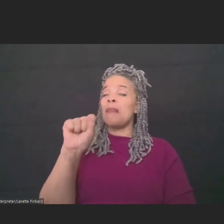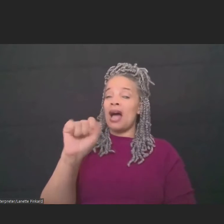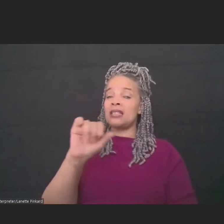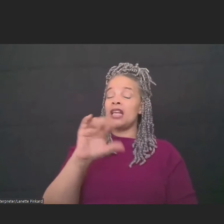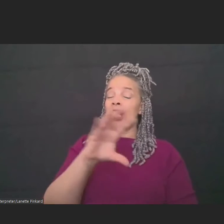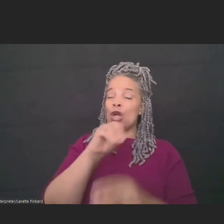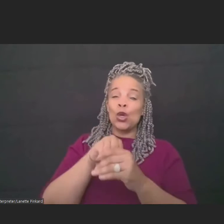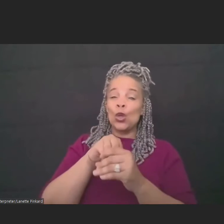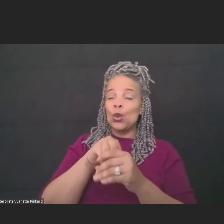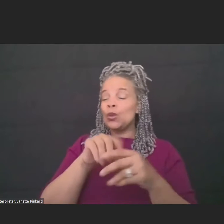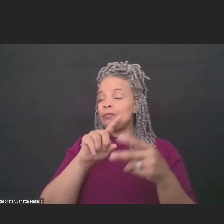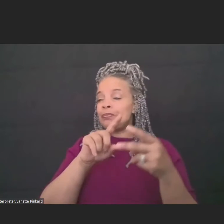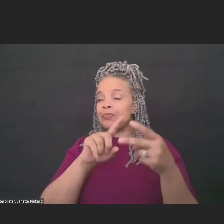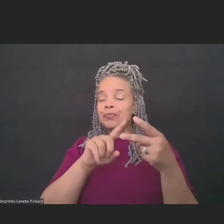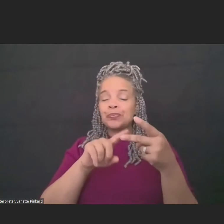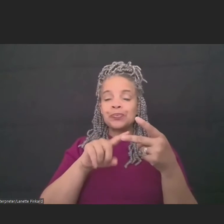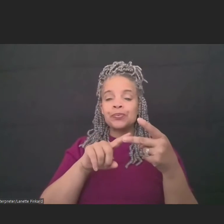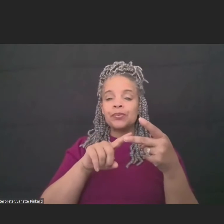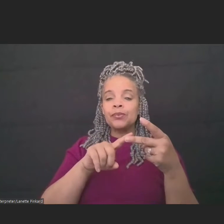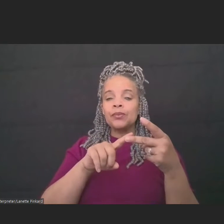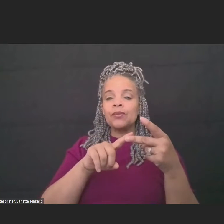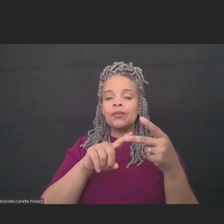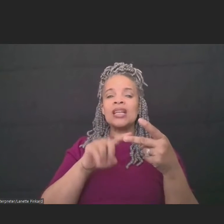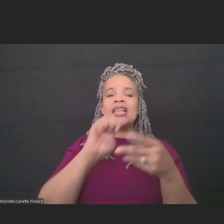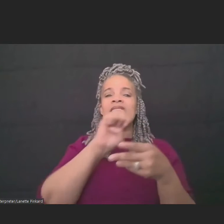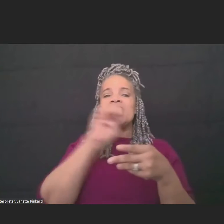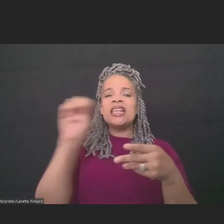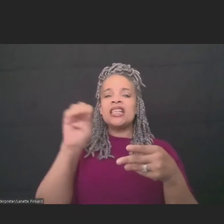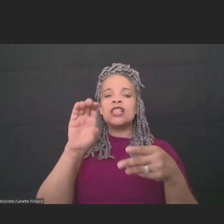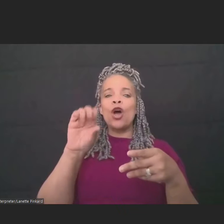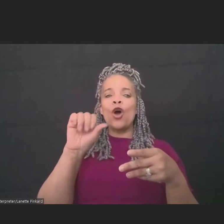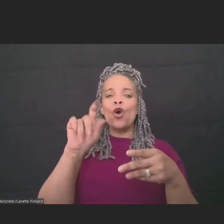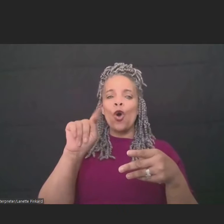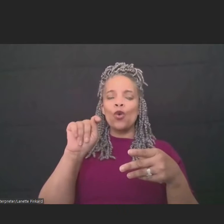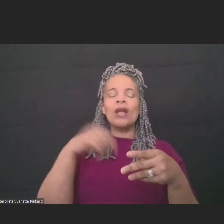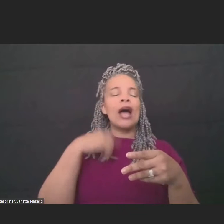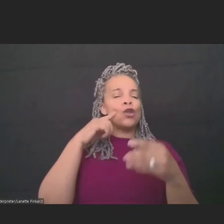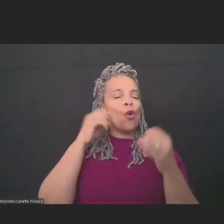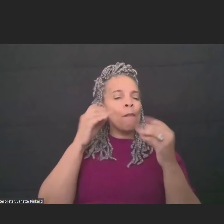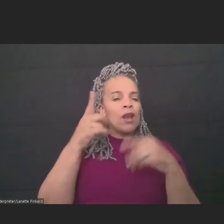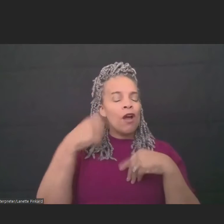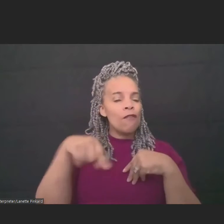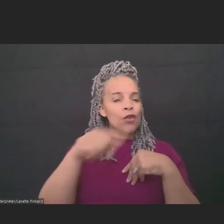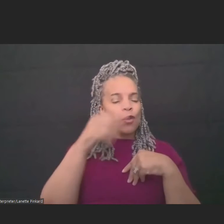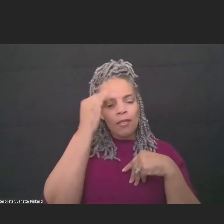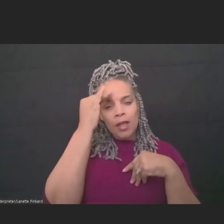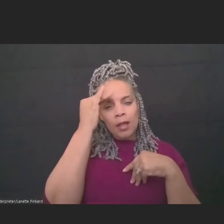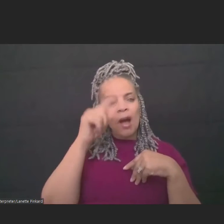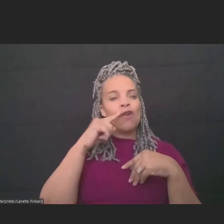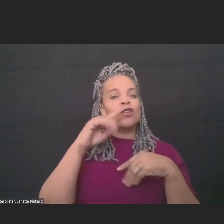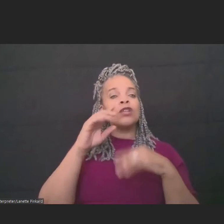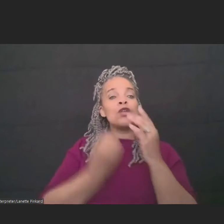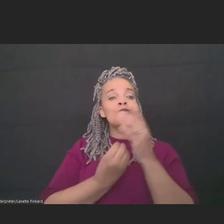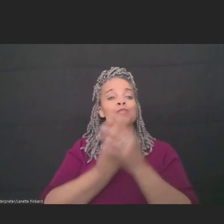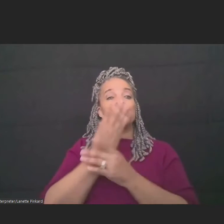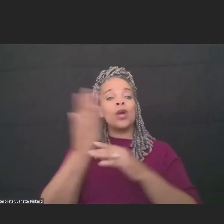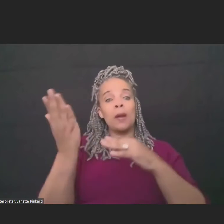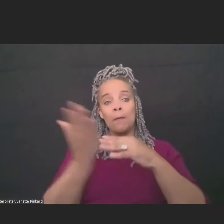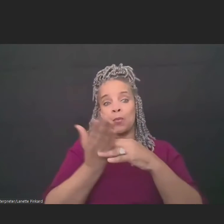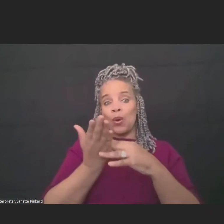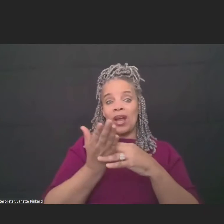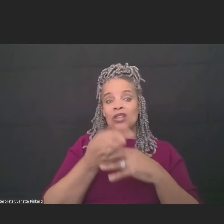include the East Coast. So I know many of you are thinking about spring break. It's just around the